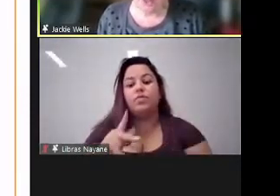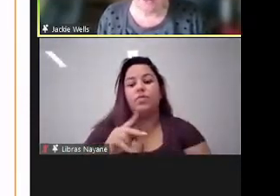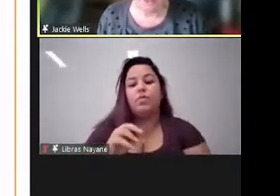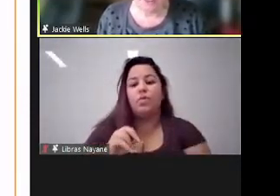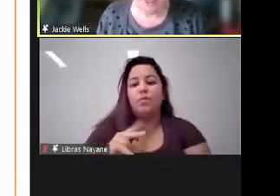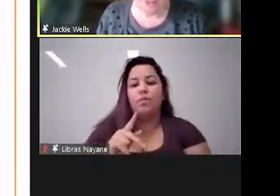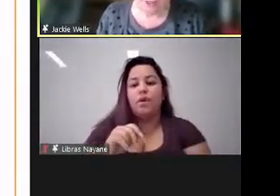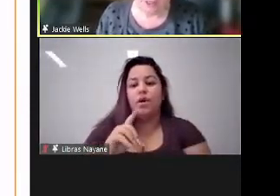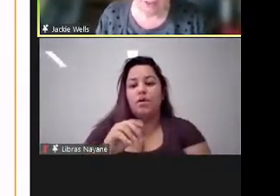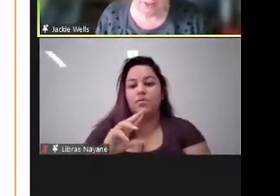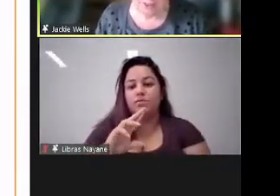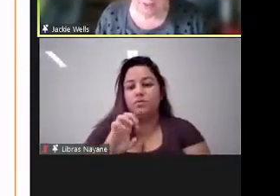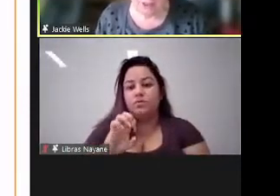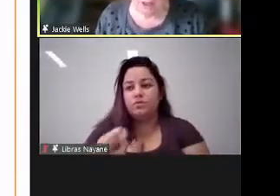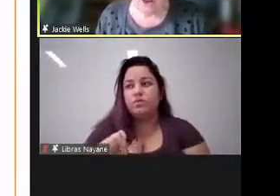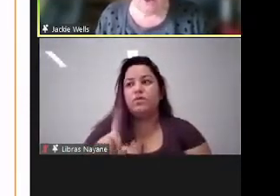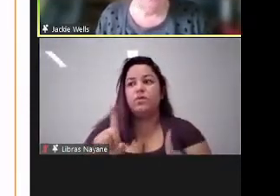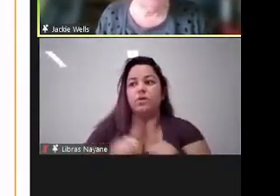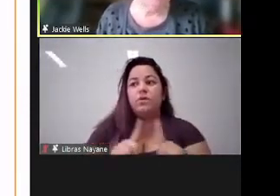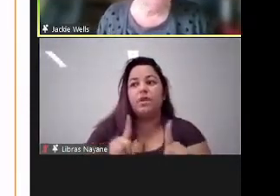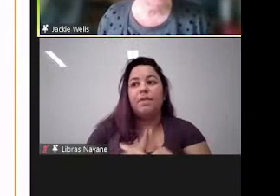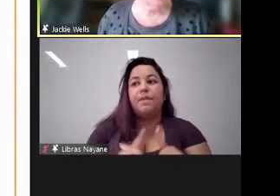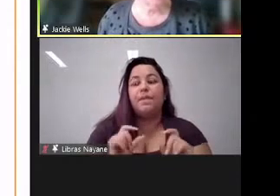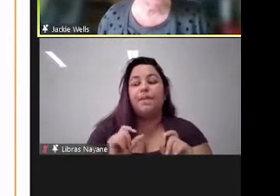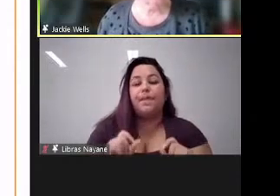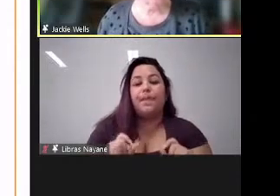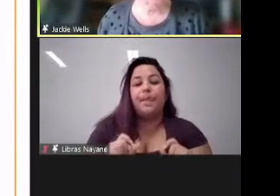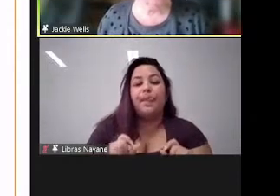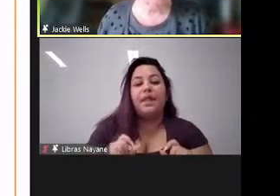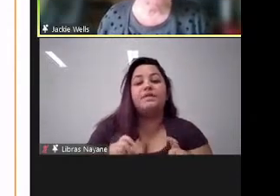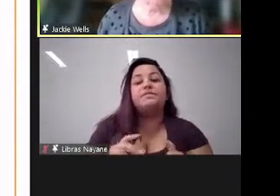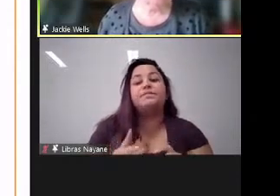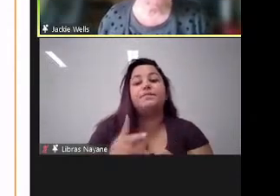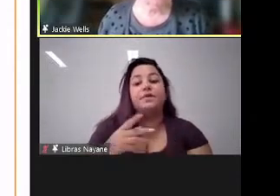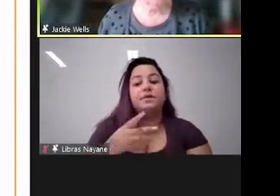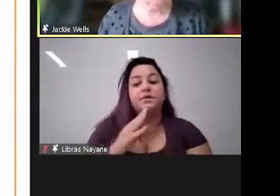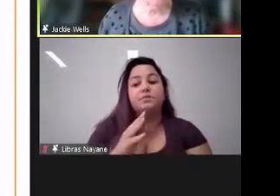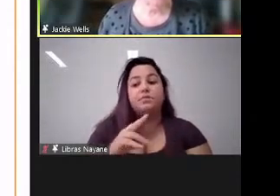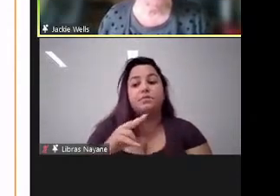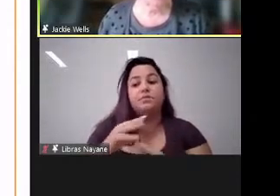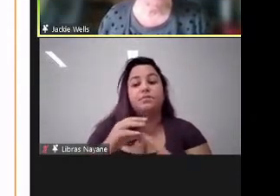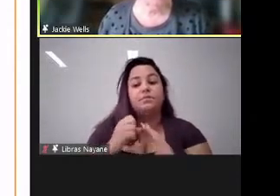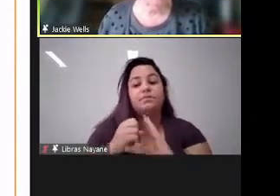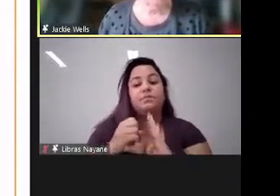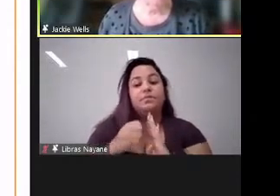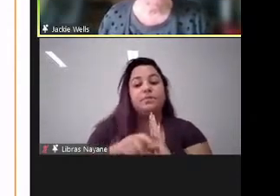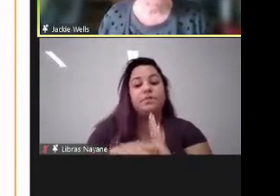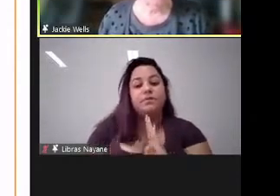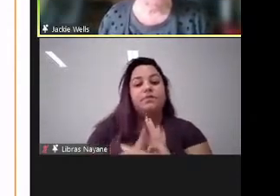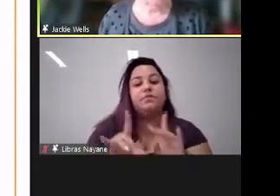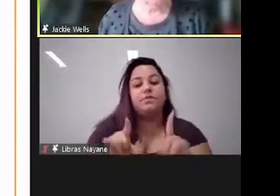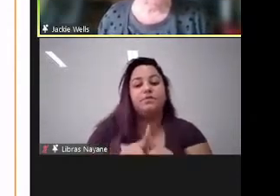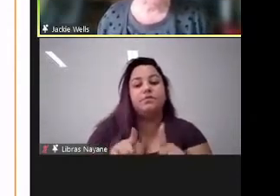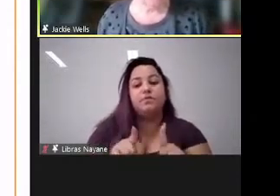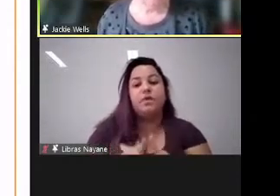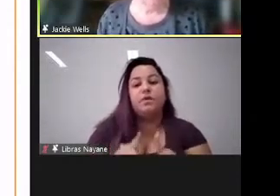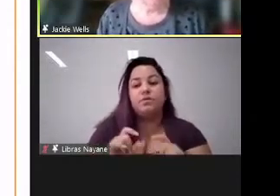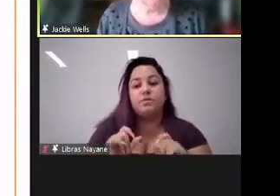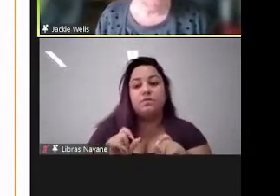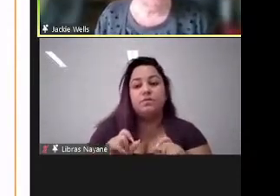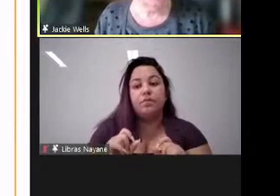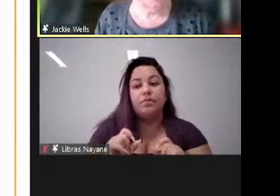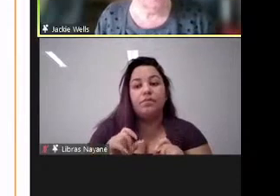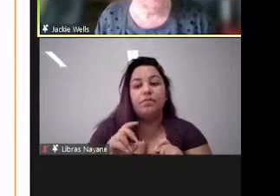of a shift of this kind. On the left-hand side of the chart, this individual here, we called